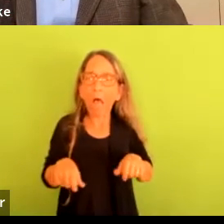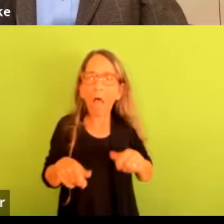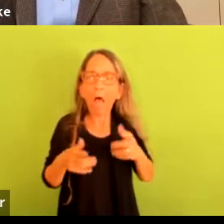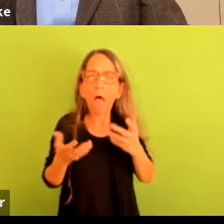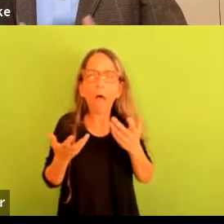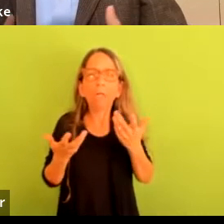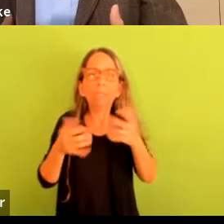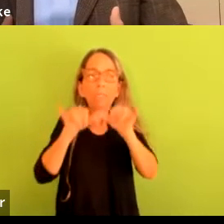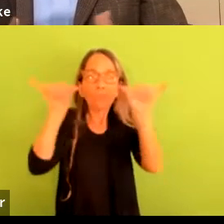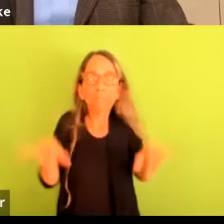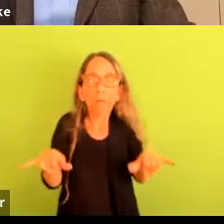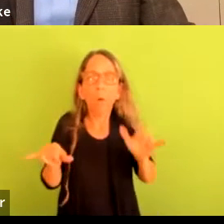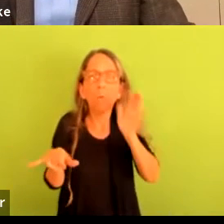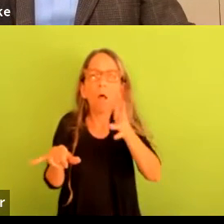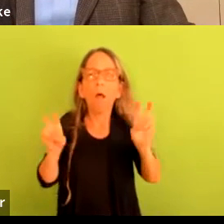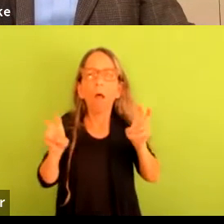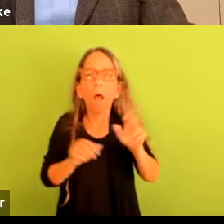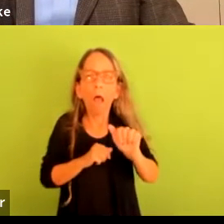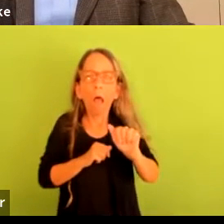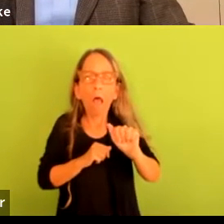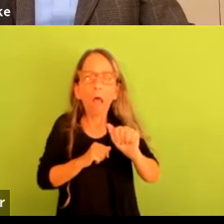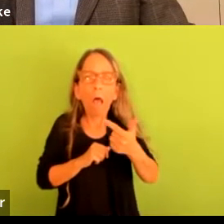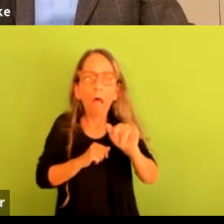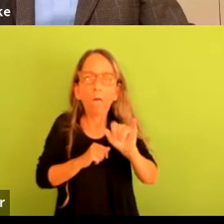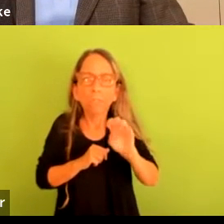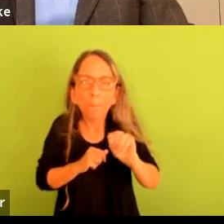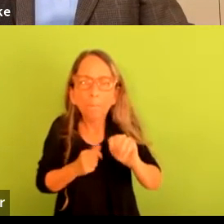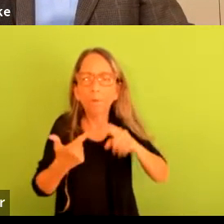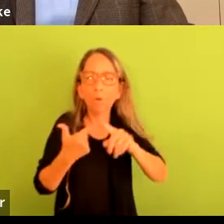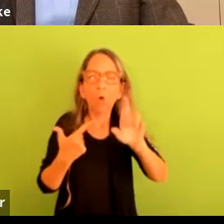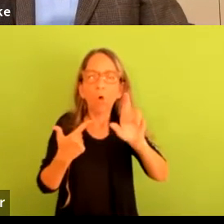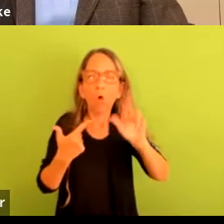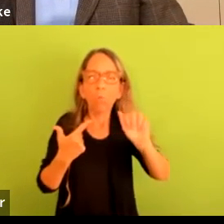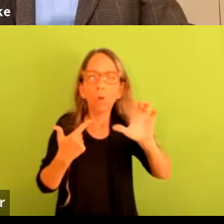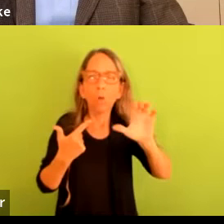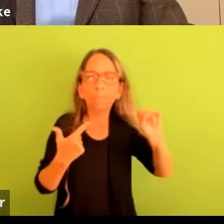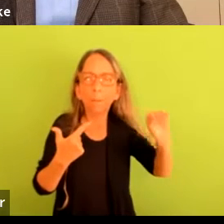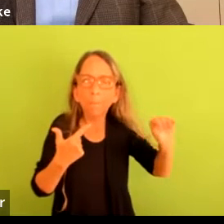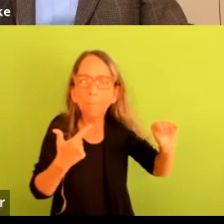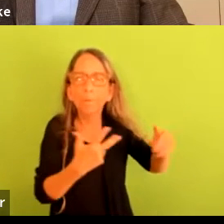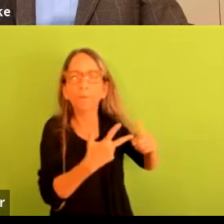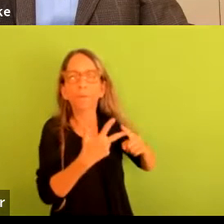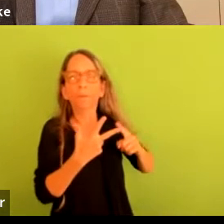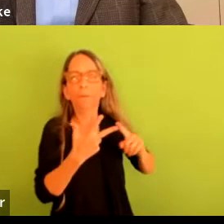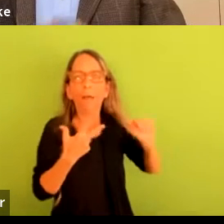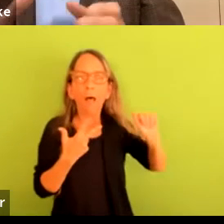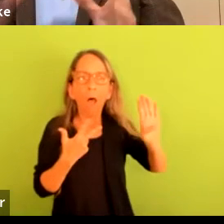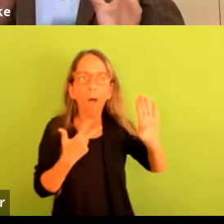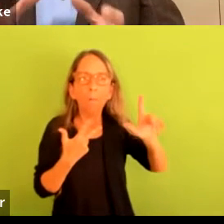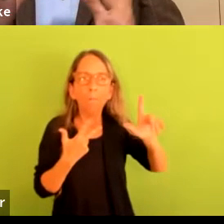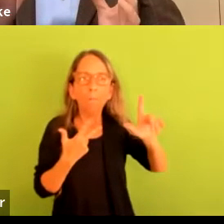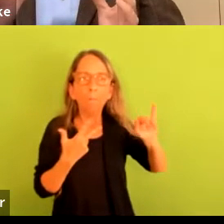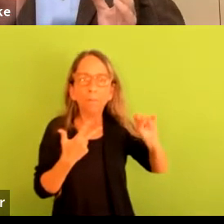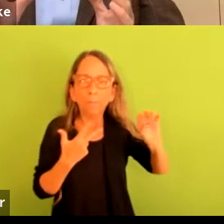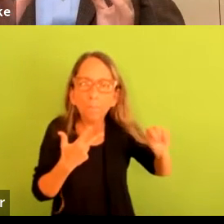ageism, racism, sexism, ableism, regionalism, whatever sort of isms, whatever